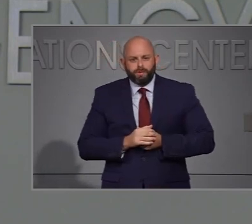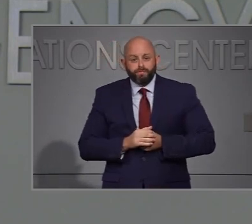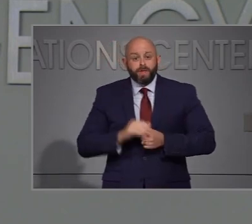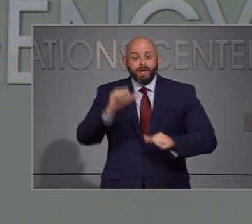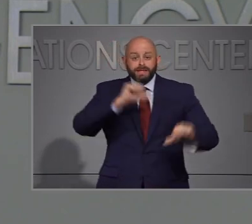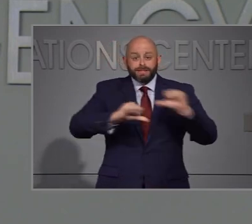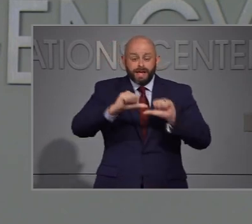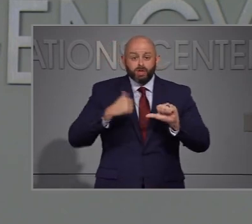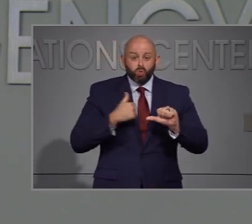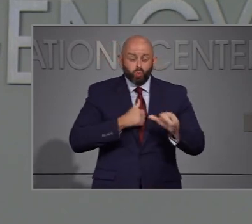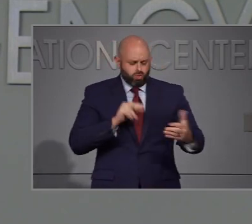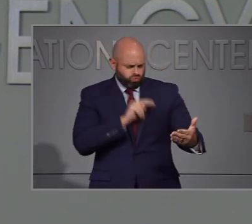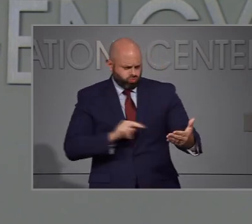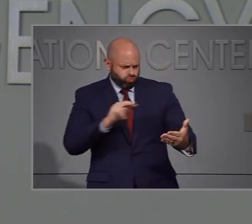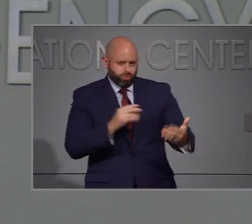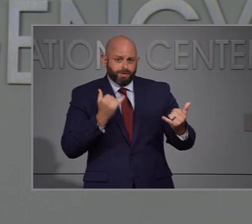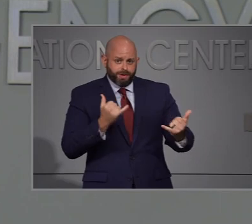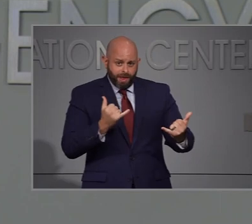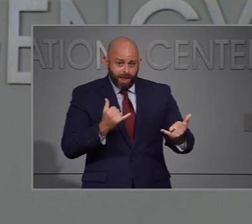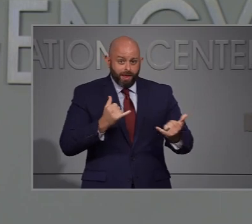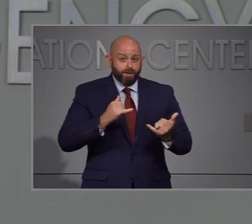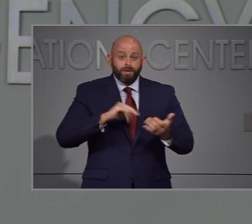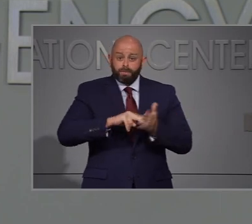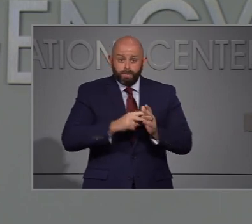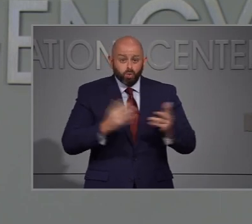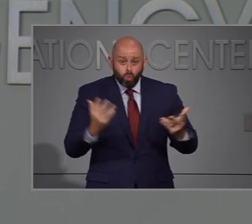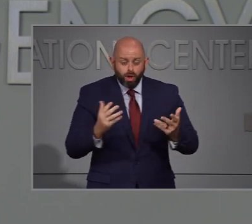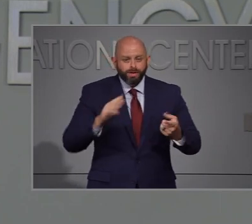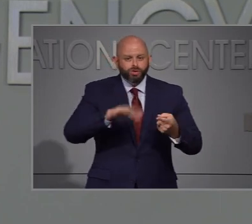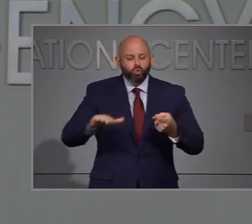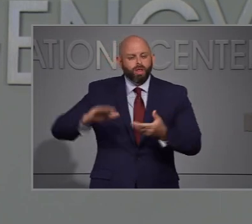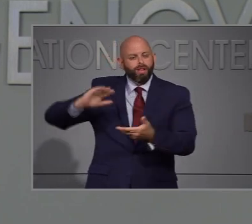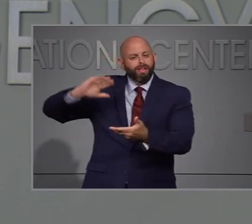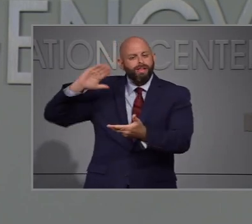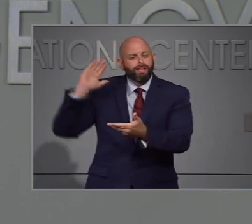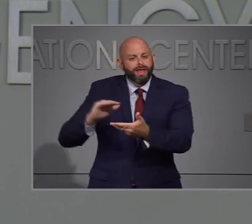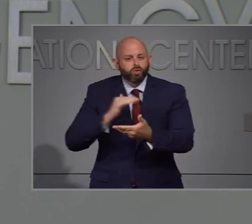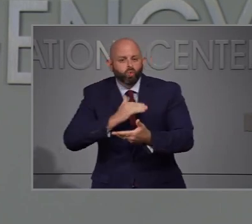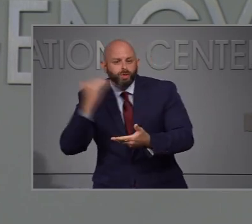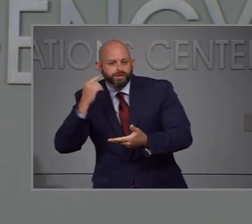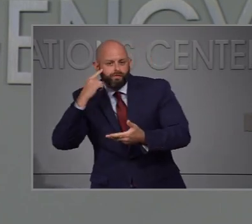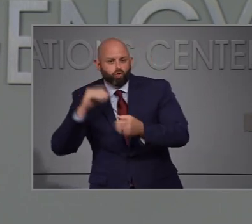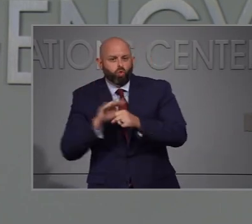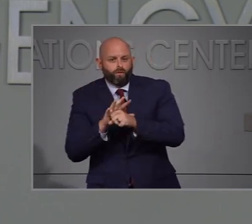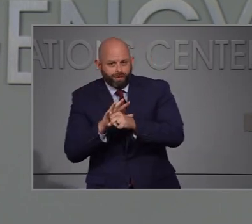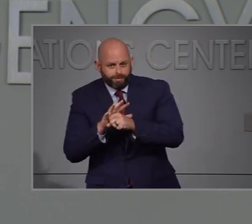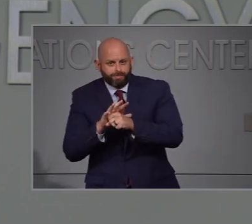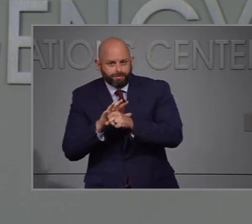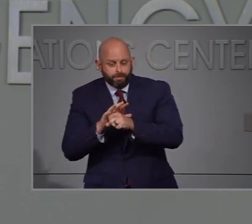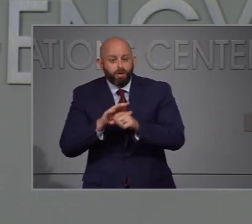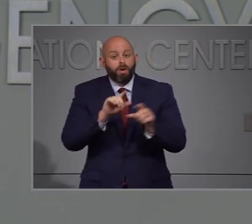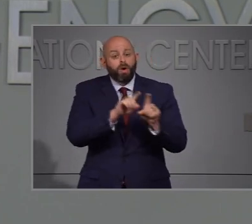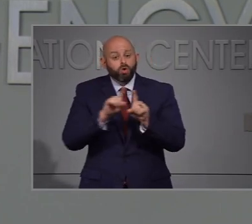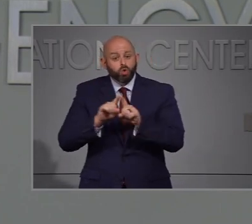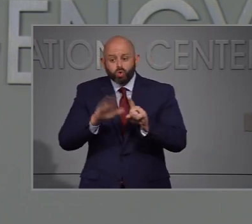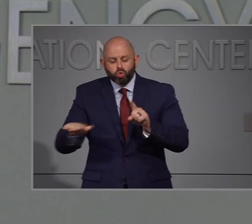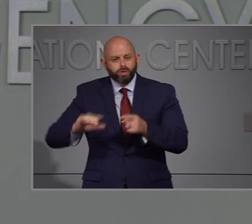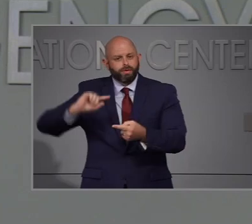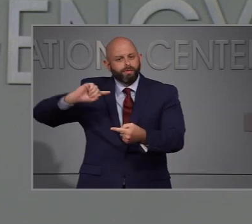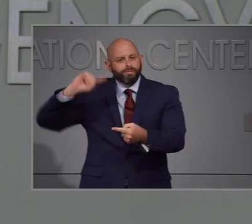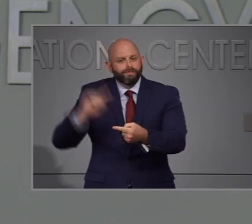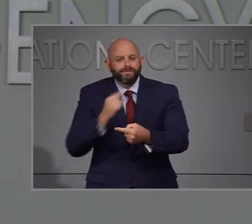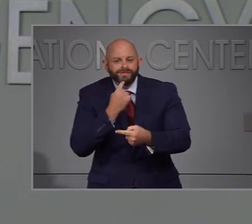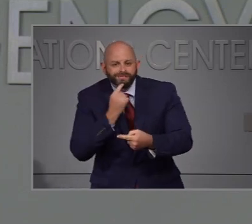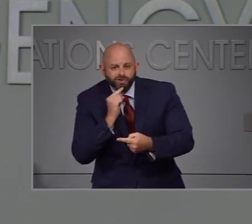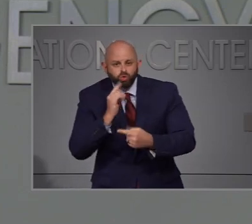that children are less likely to be infected with COVID-19 and children get less severe illness than